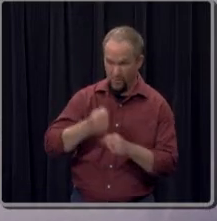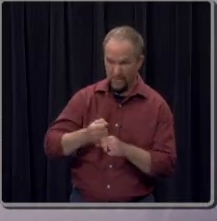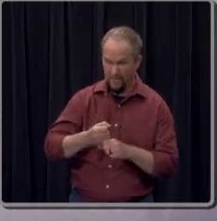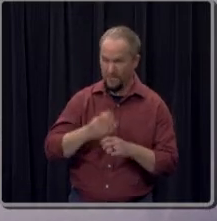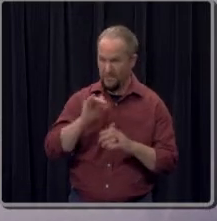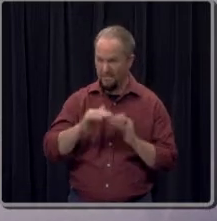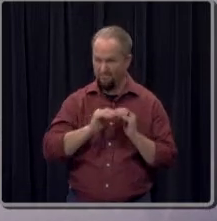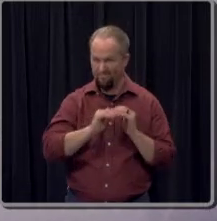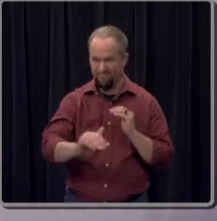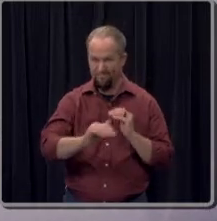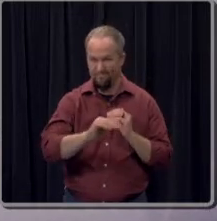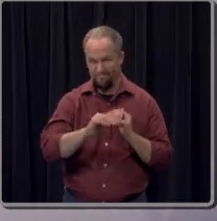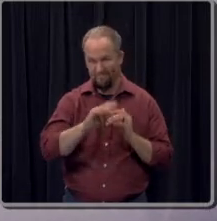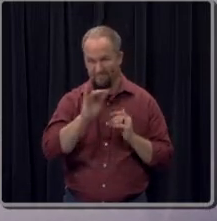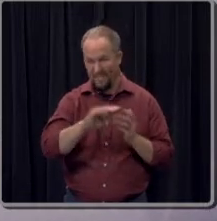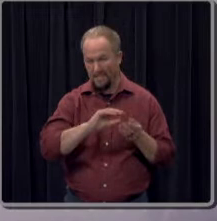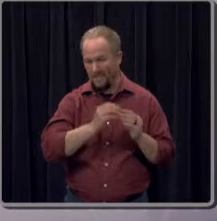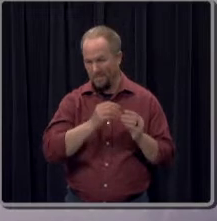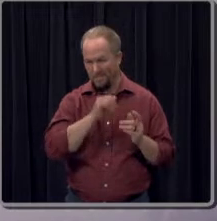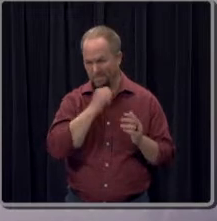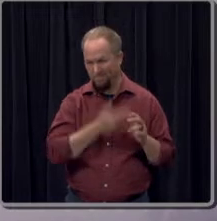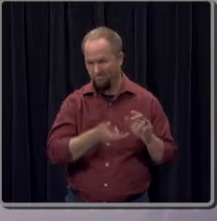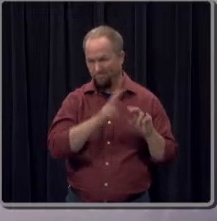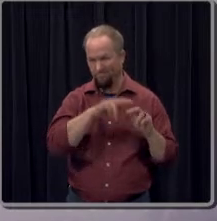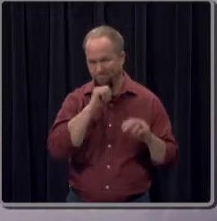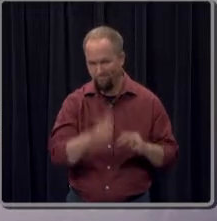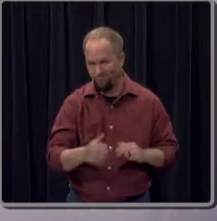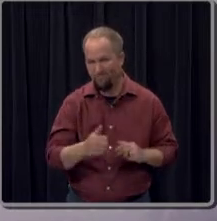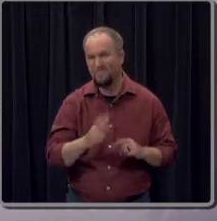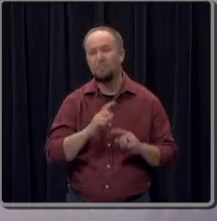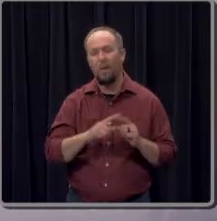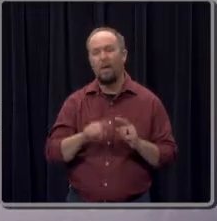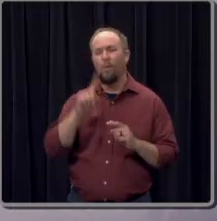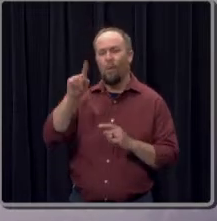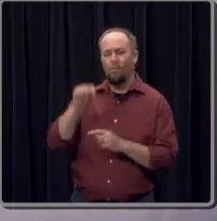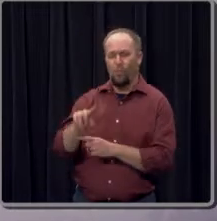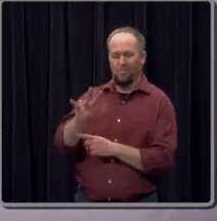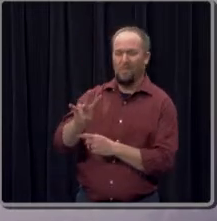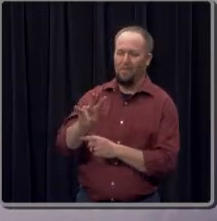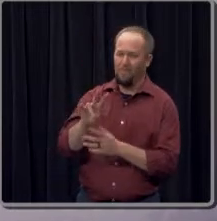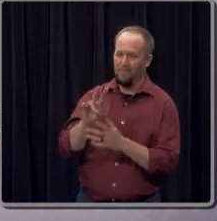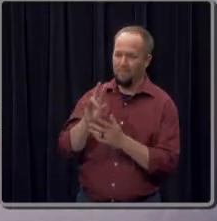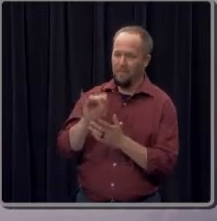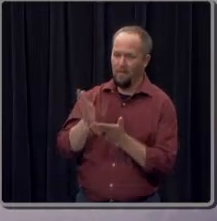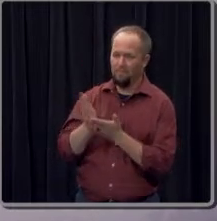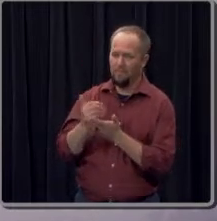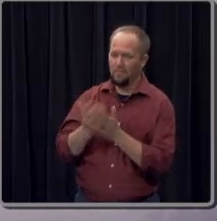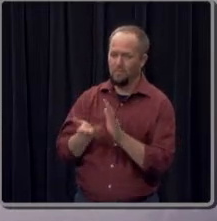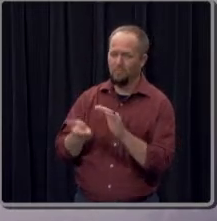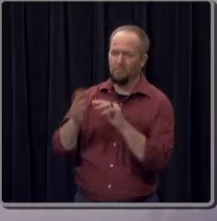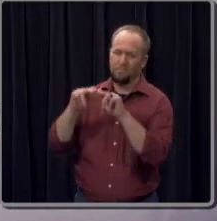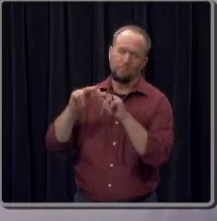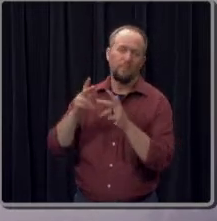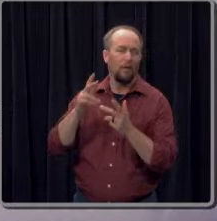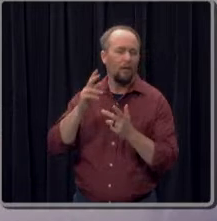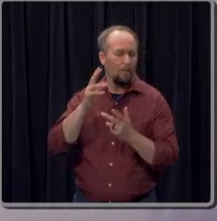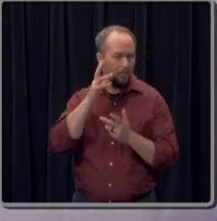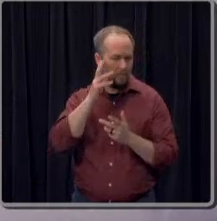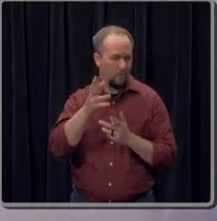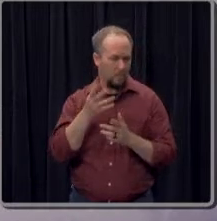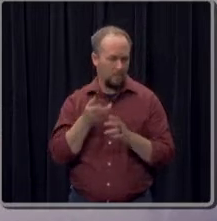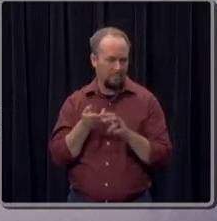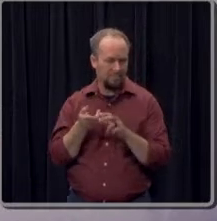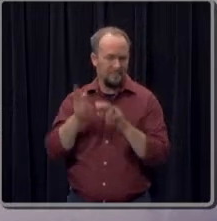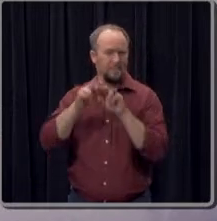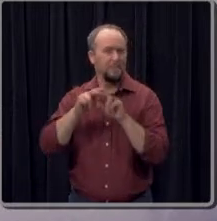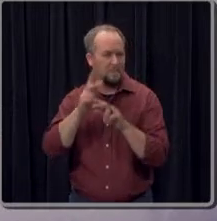stayed that same number. So that number has not gone up, but our 1.7 has gone up. So, and we will be getting some